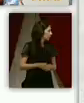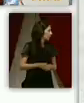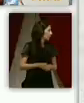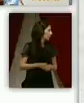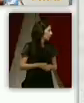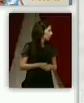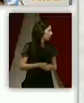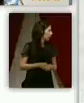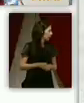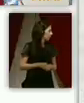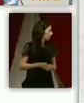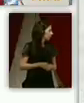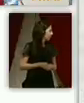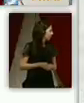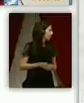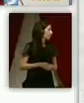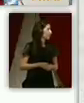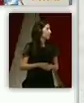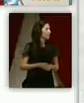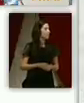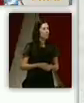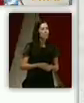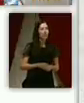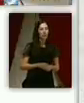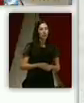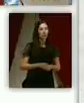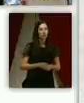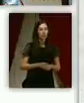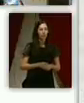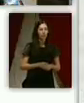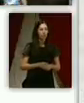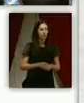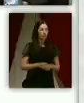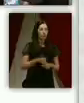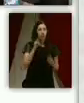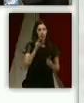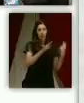inbound call, or for example, one SMS,